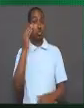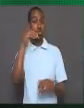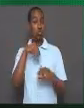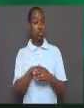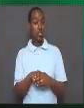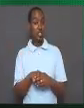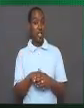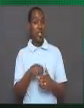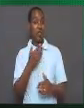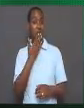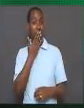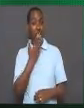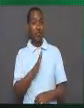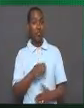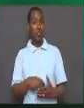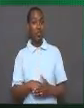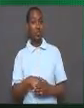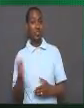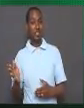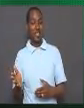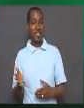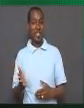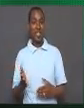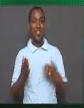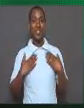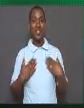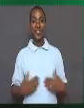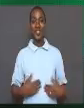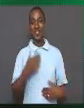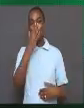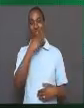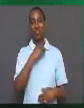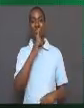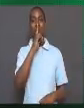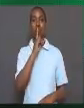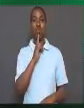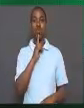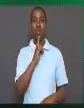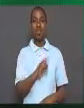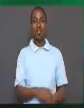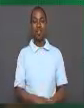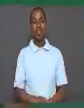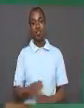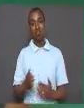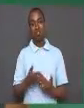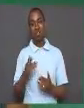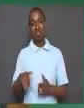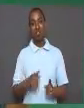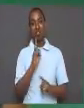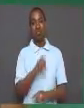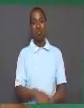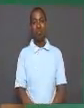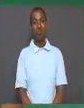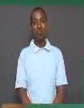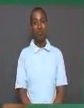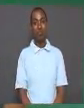and body temperature normal. I hope that is a helpful method.